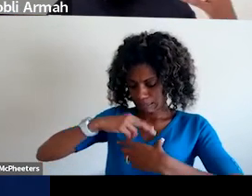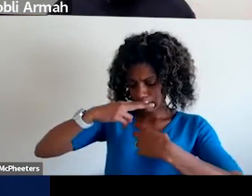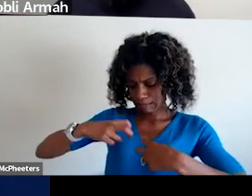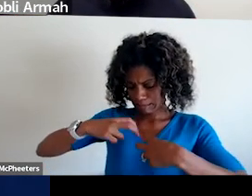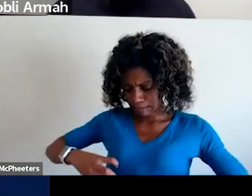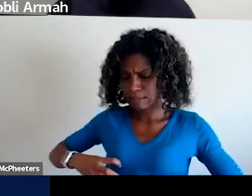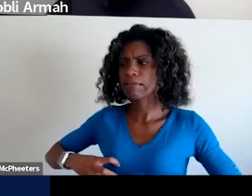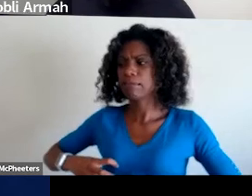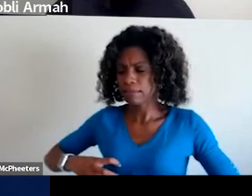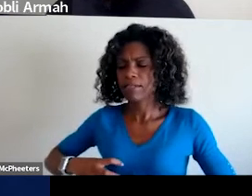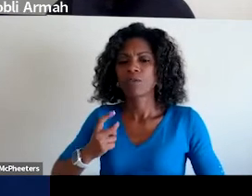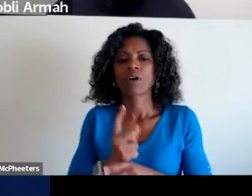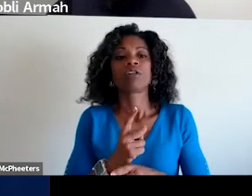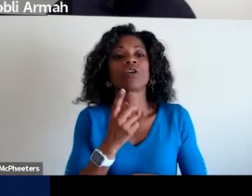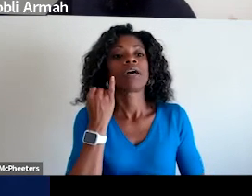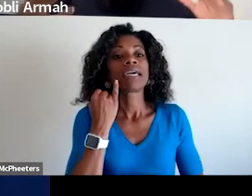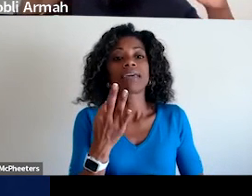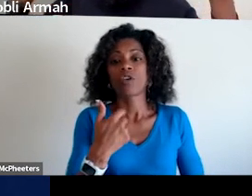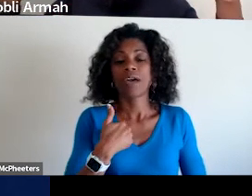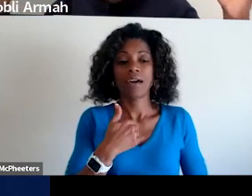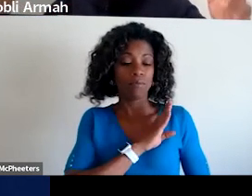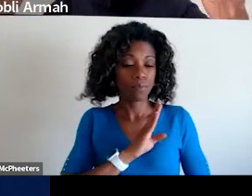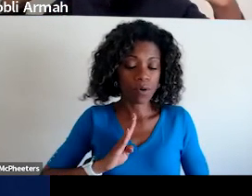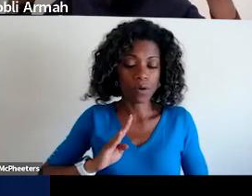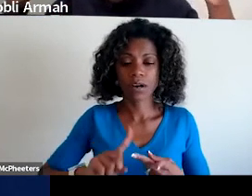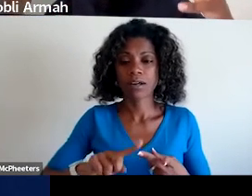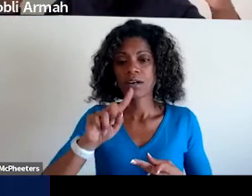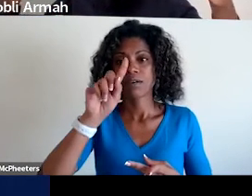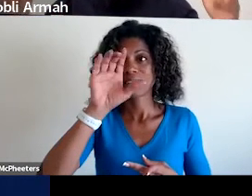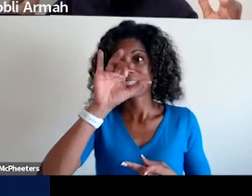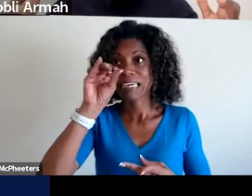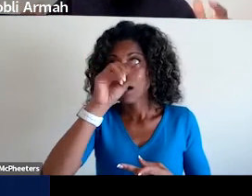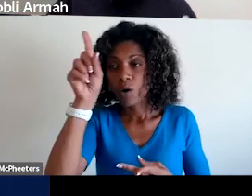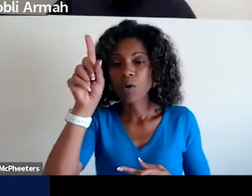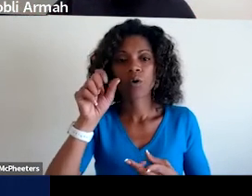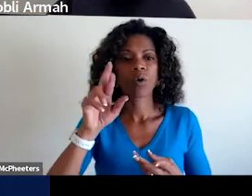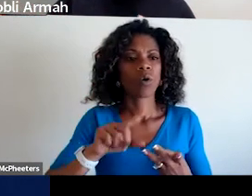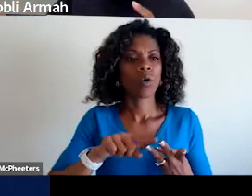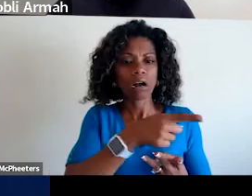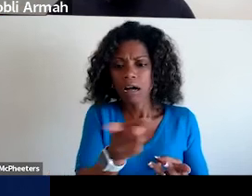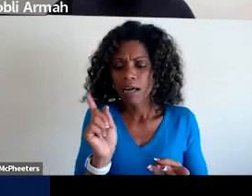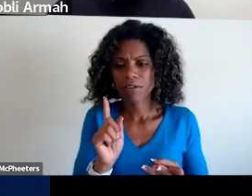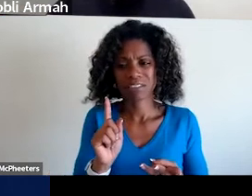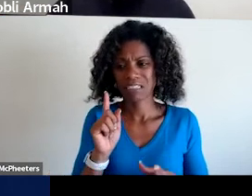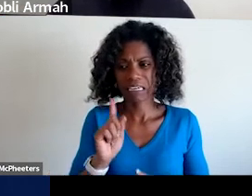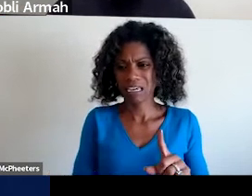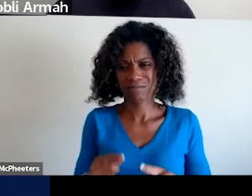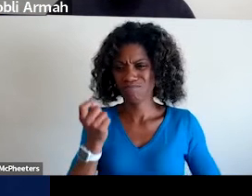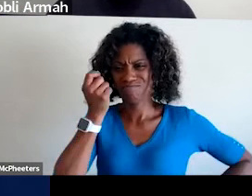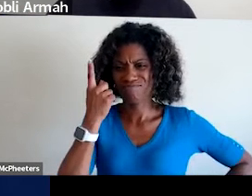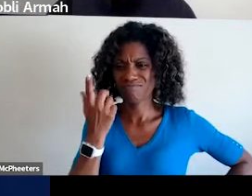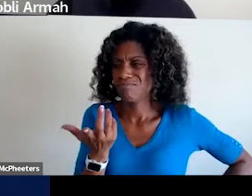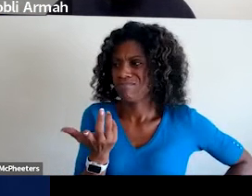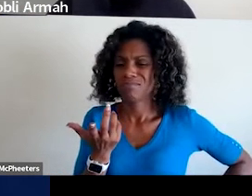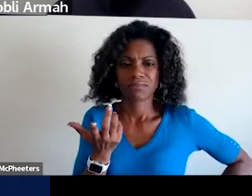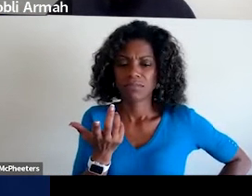where your CEO or your board or your colleagues can't wrap their heads around this body of work, it more often than not is a